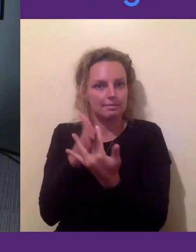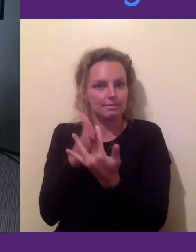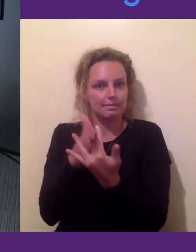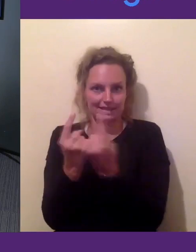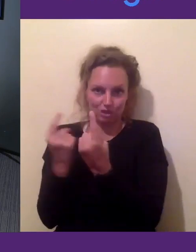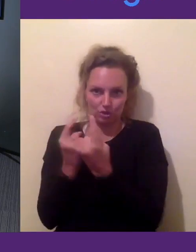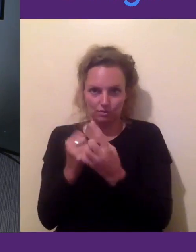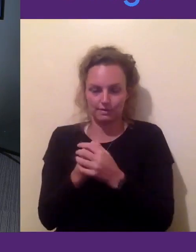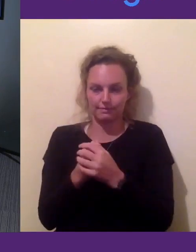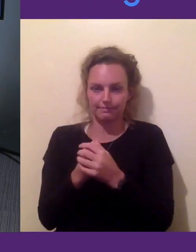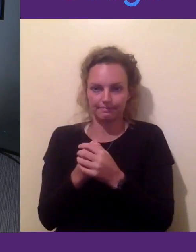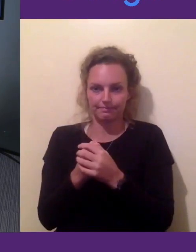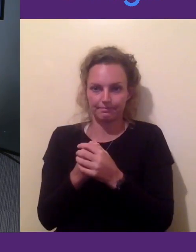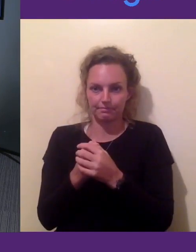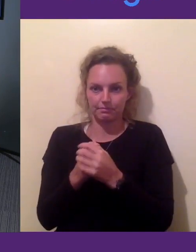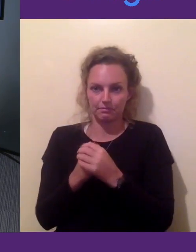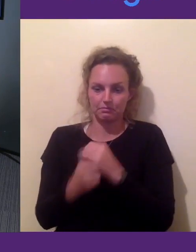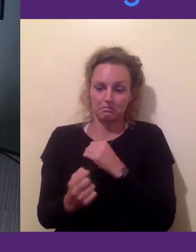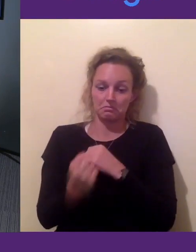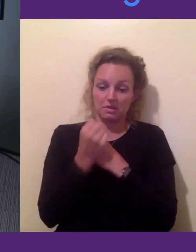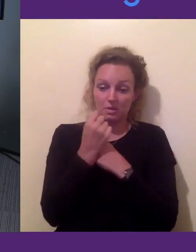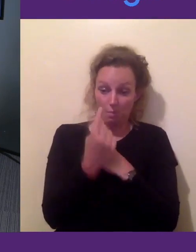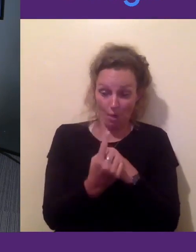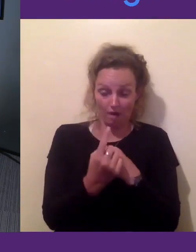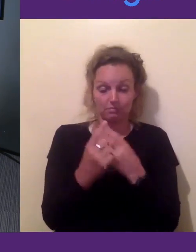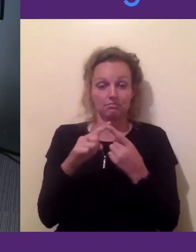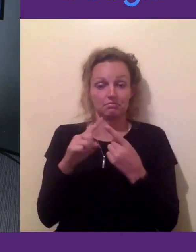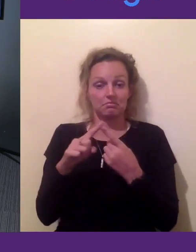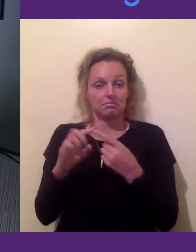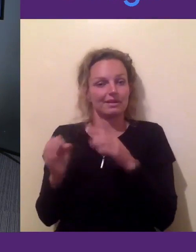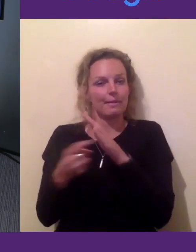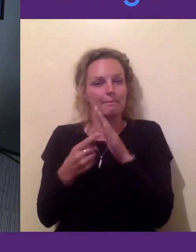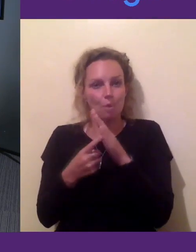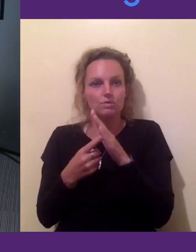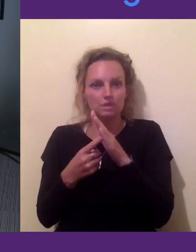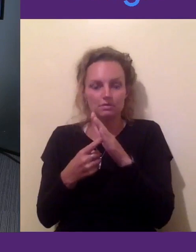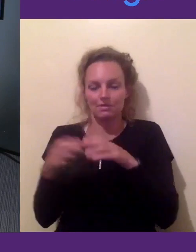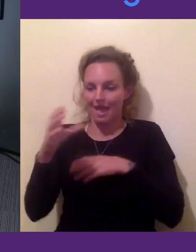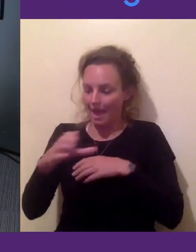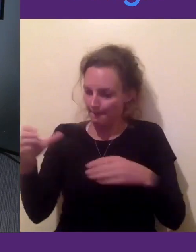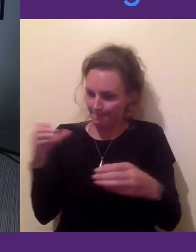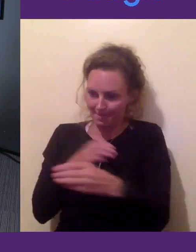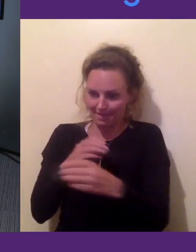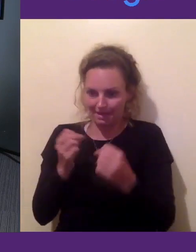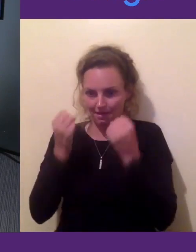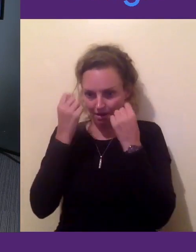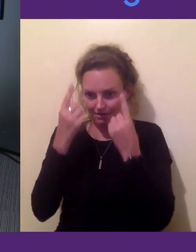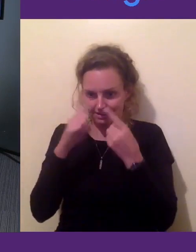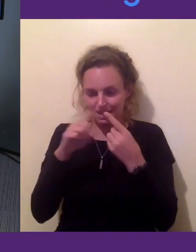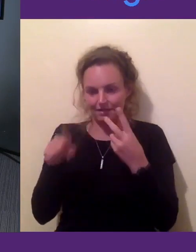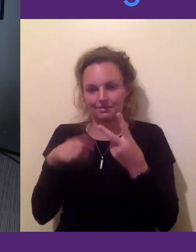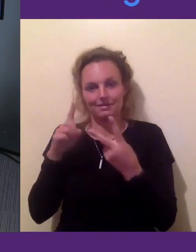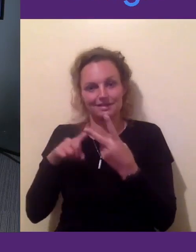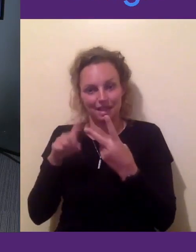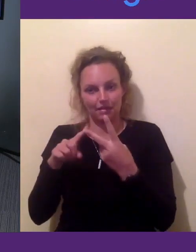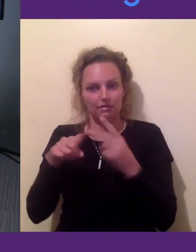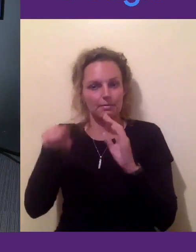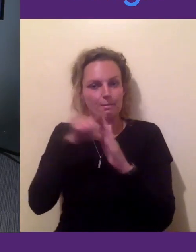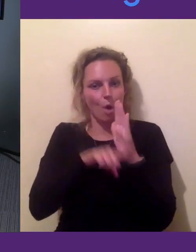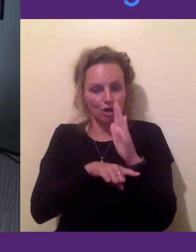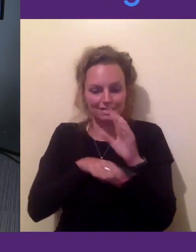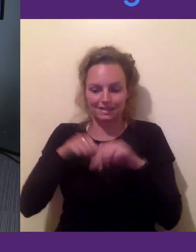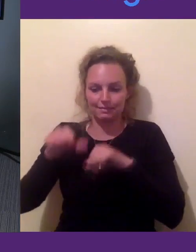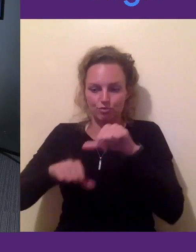softer, build empathy and awareness within your organization, but secondly, make sure that you have those policies and processes really